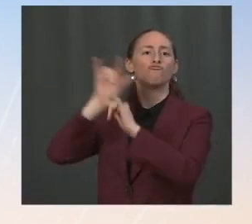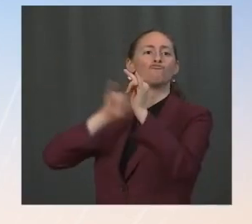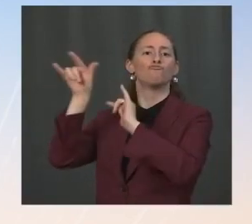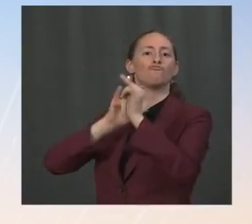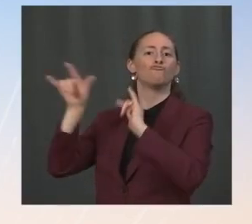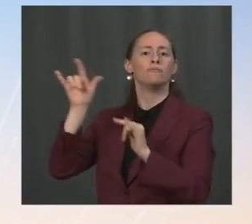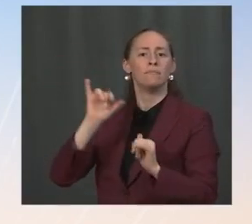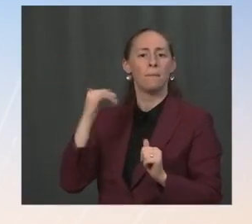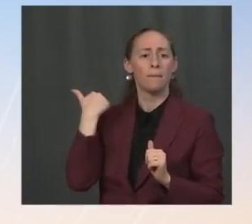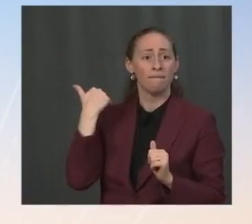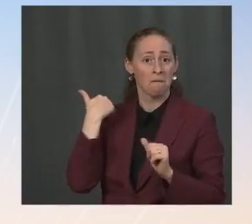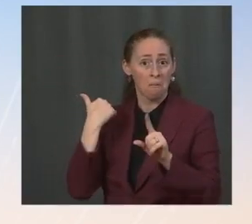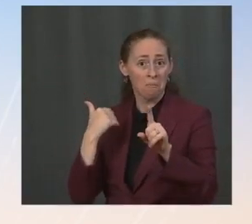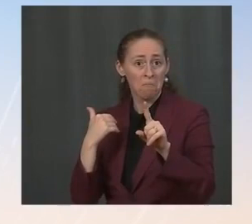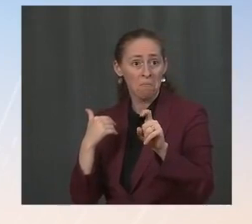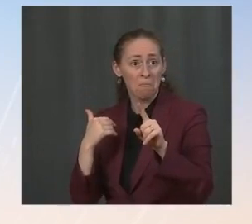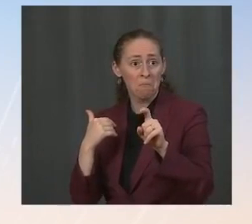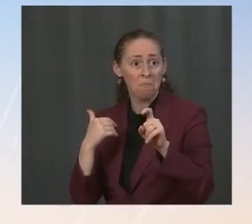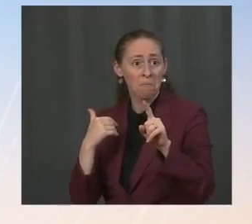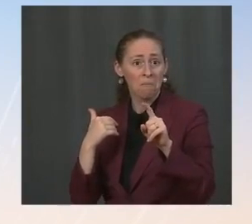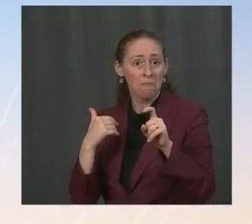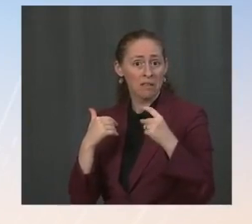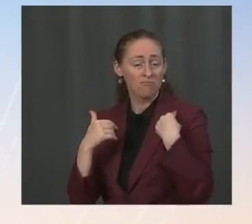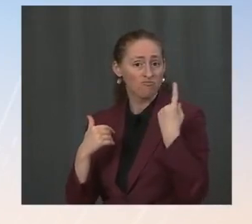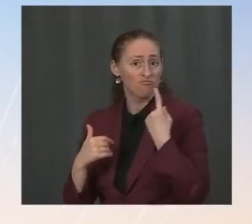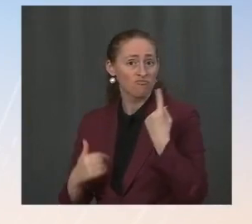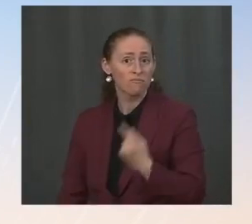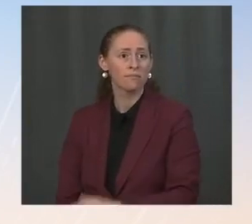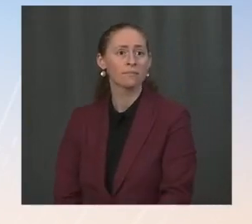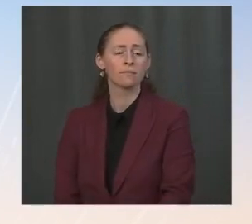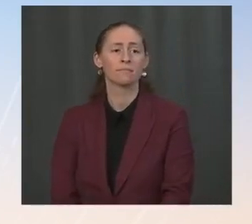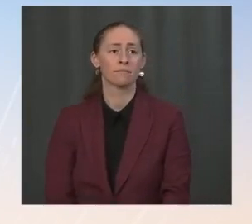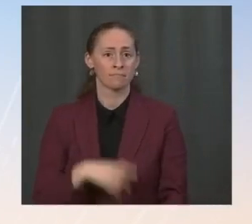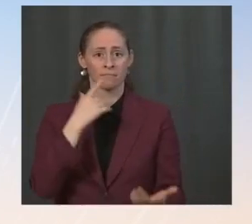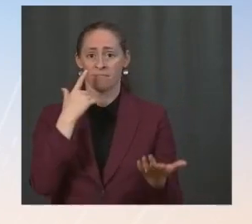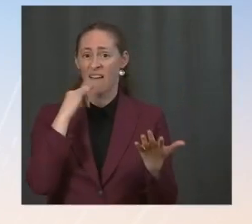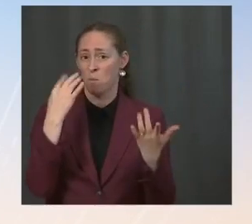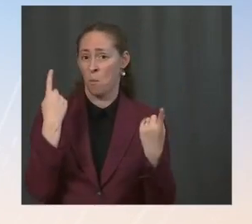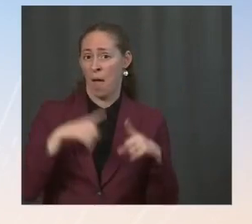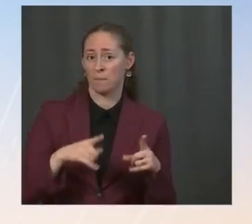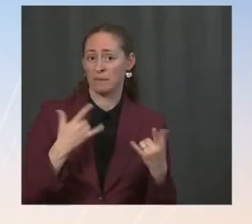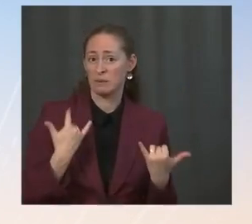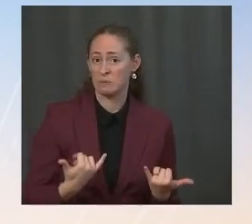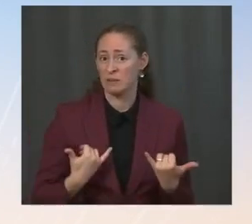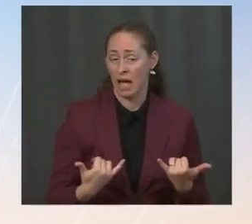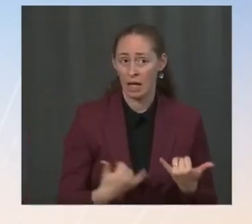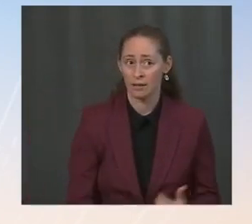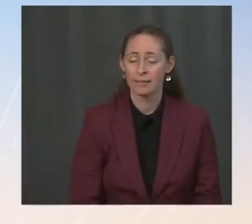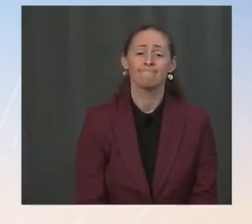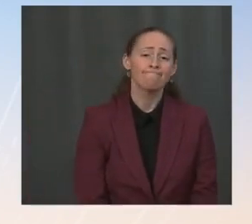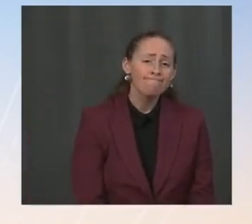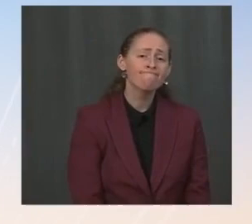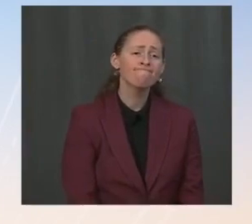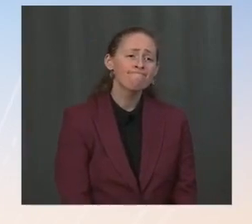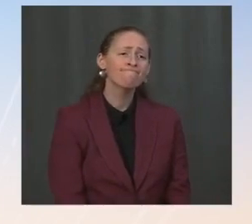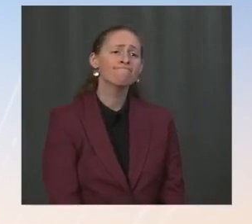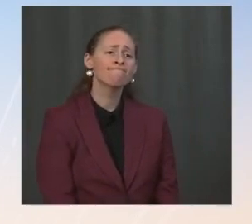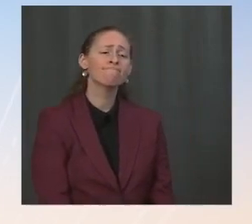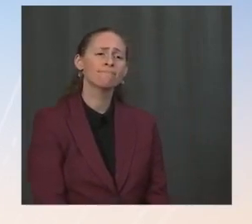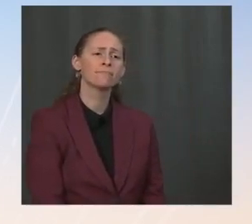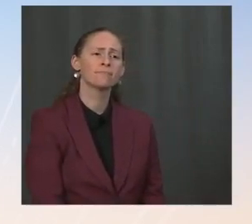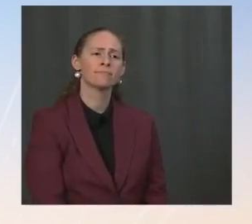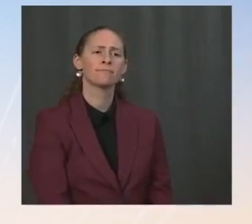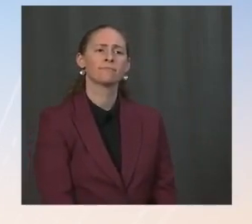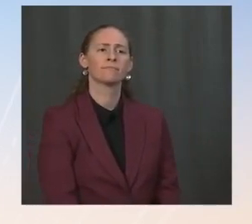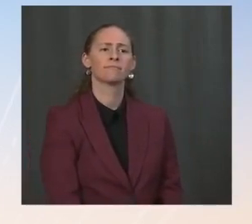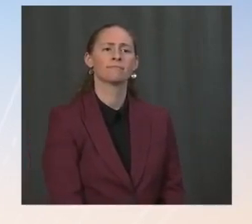et cetera, going to get out because of this attack? It's a good question, Josh, and one of the reasons we put out the numbers twice a day is because we want you all to have an